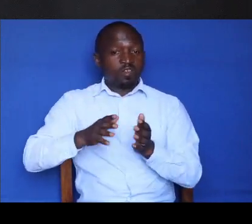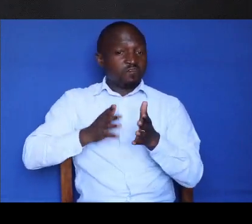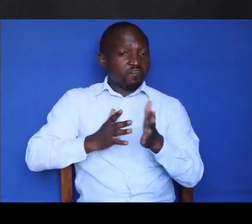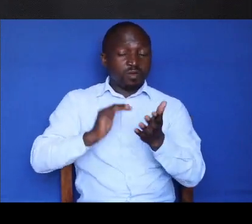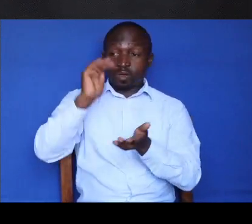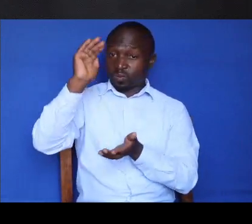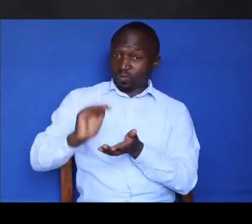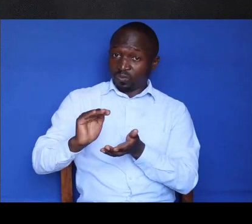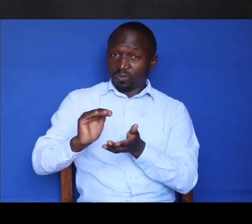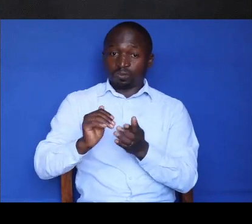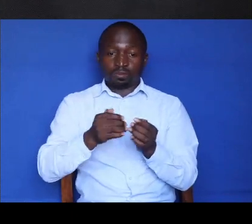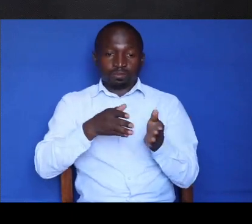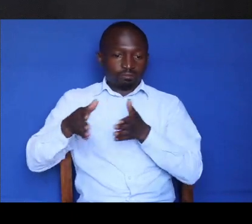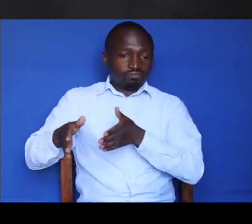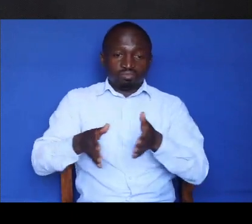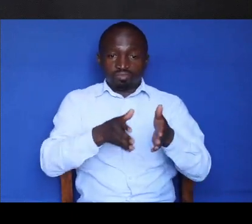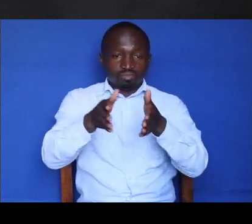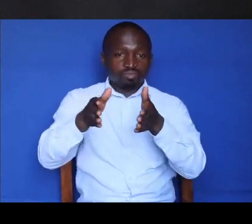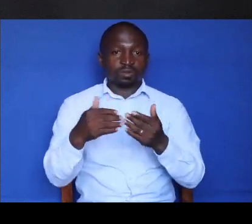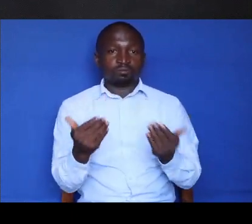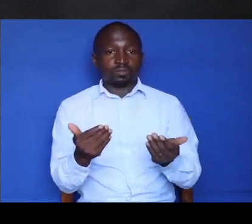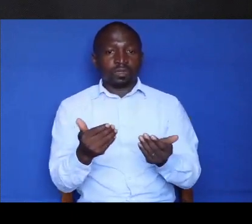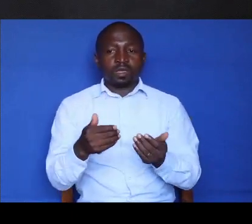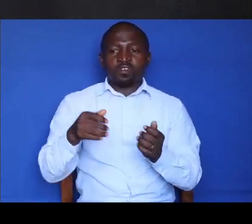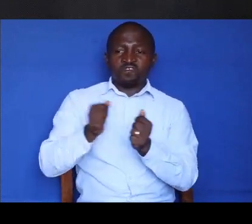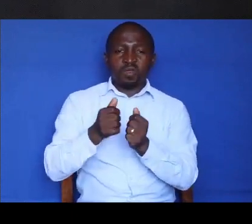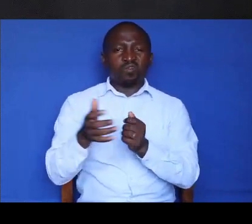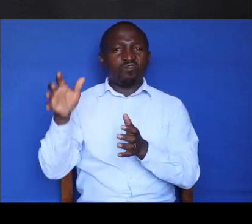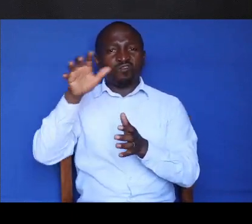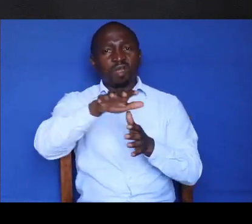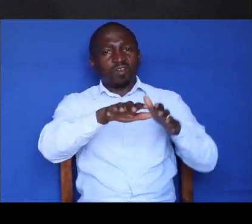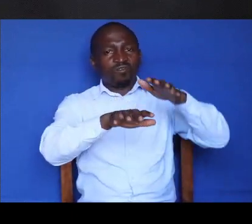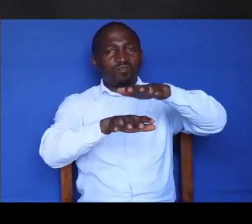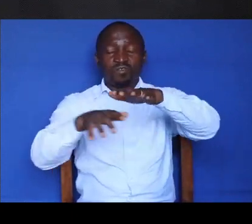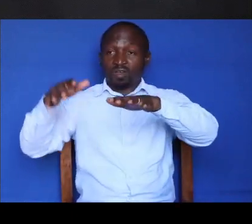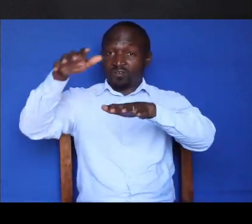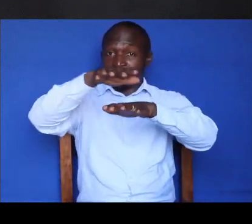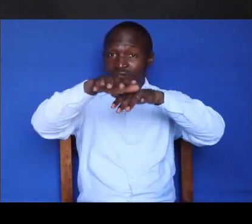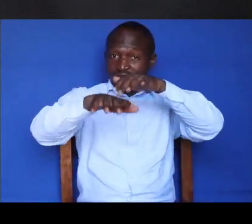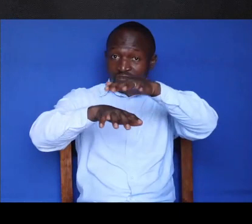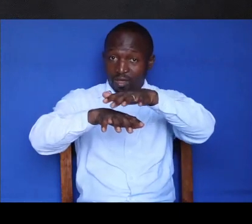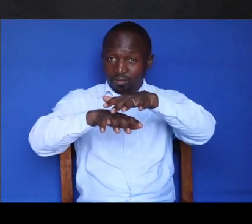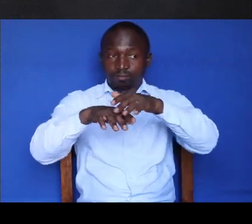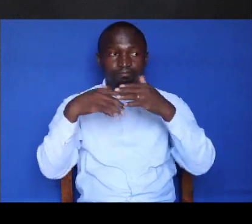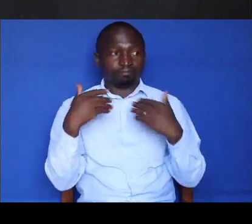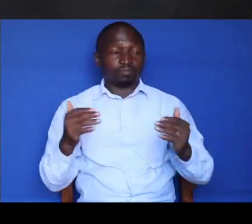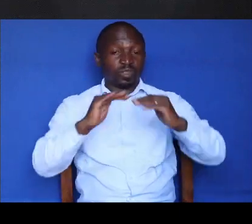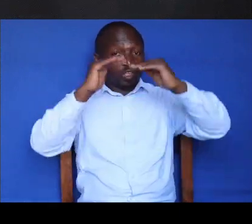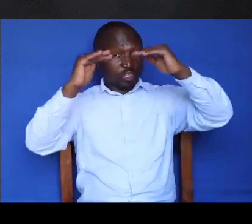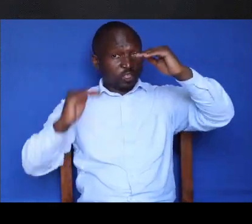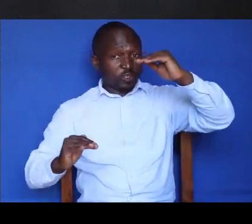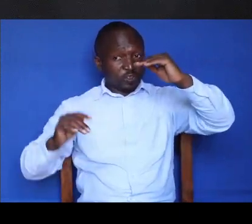river encouraged it to perform gritty deposition. So commonly enough, in the lower course,